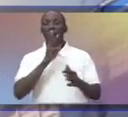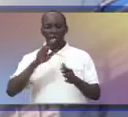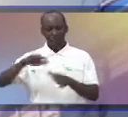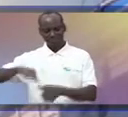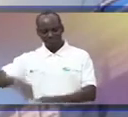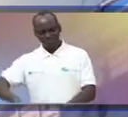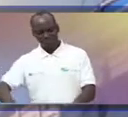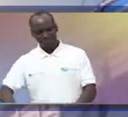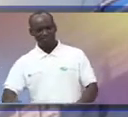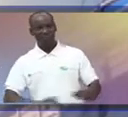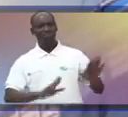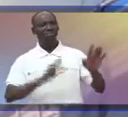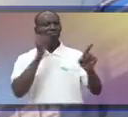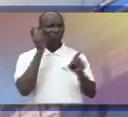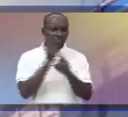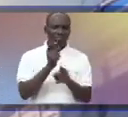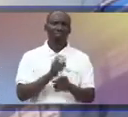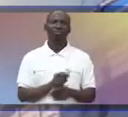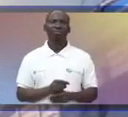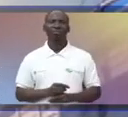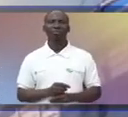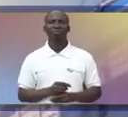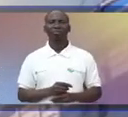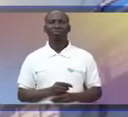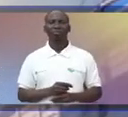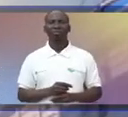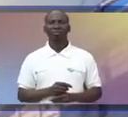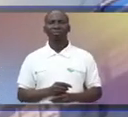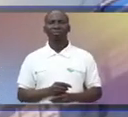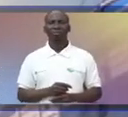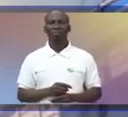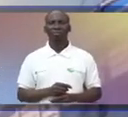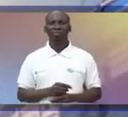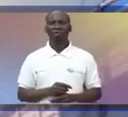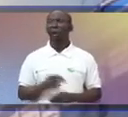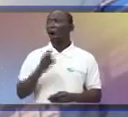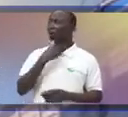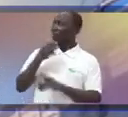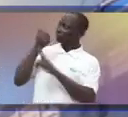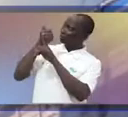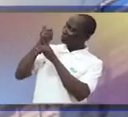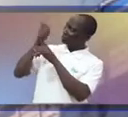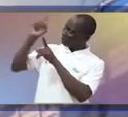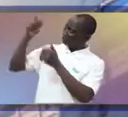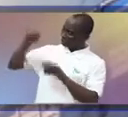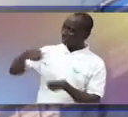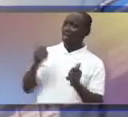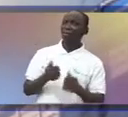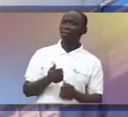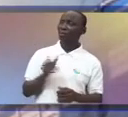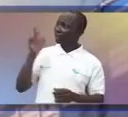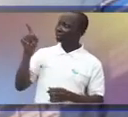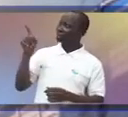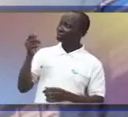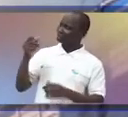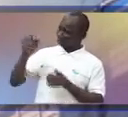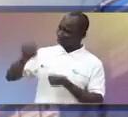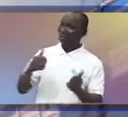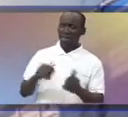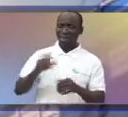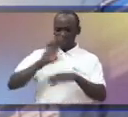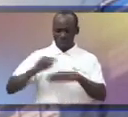na bible aka enti mu angasa mu hia sa esubo no bi na mu asoro ma no so ehia sa no